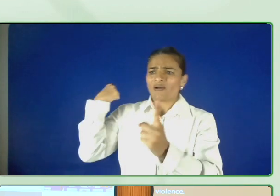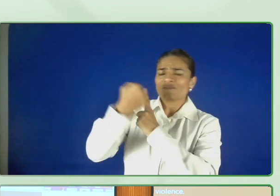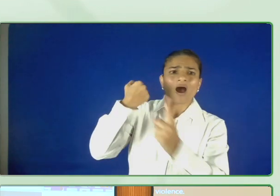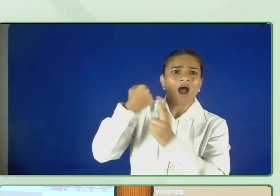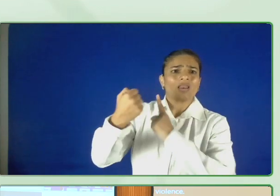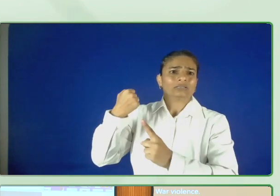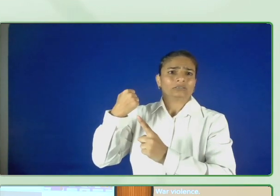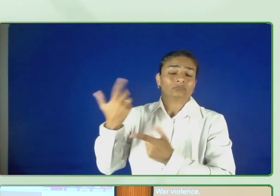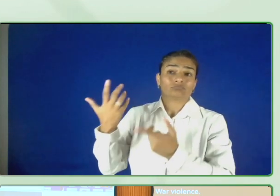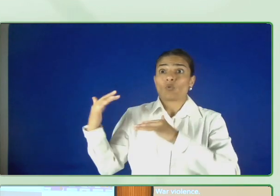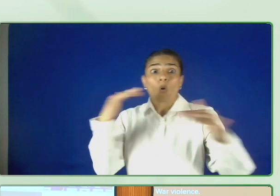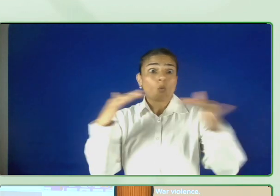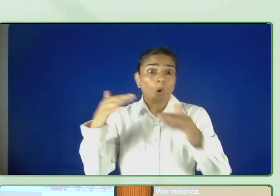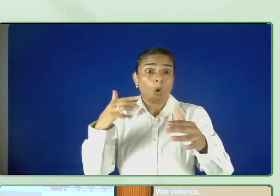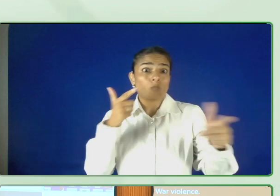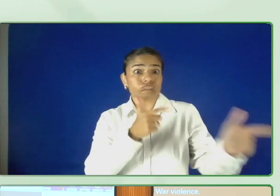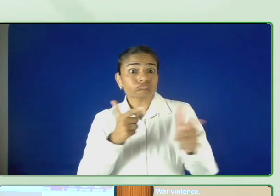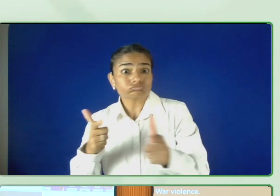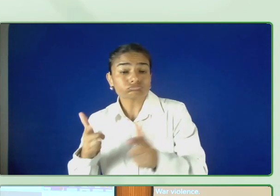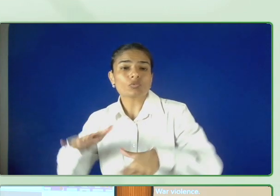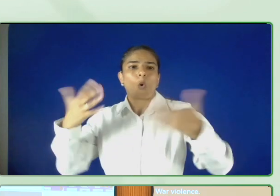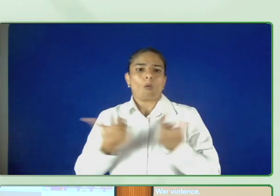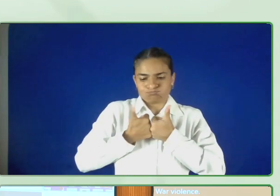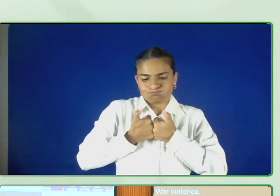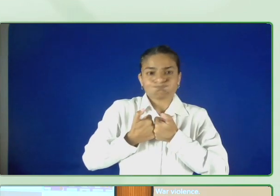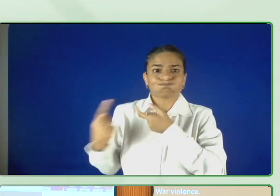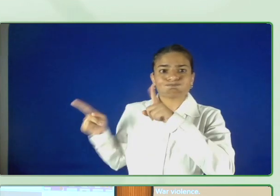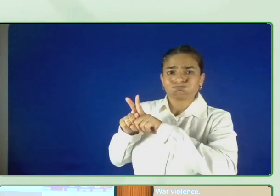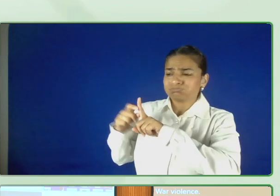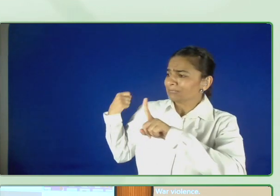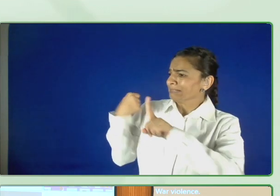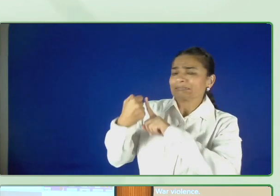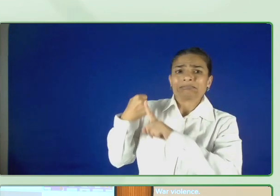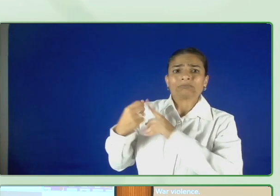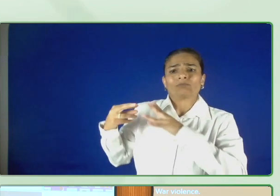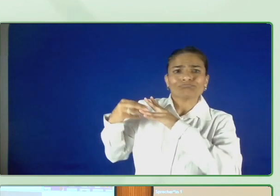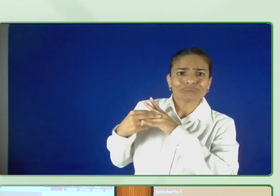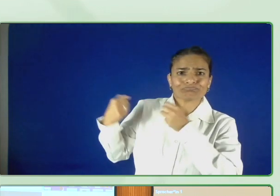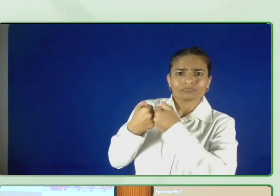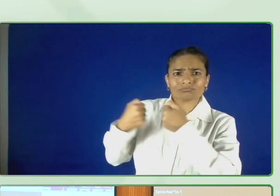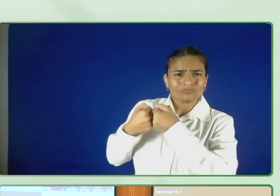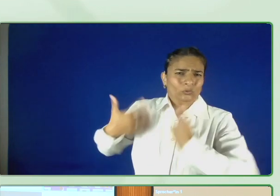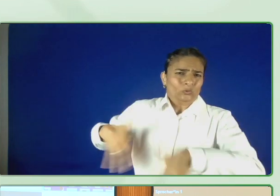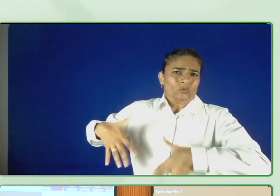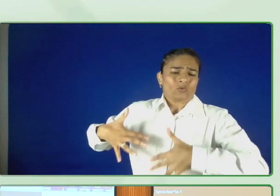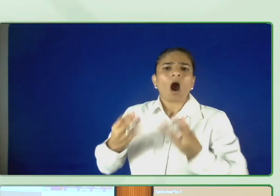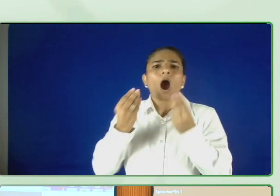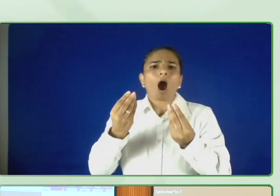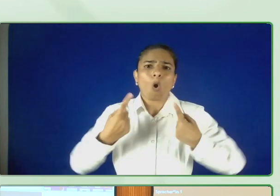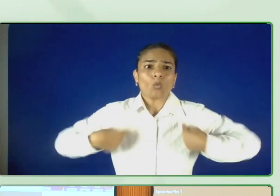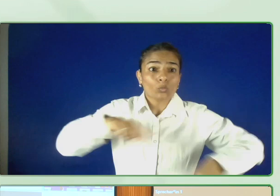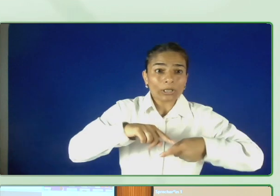intimate partner violence, and how we collaborate with the mainstream